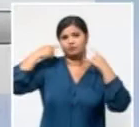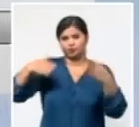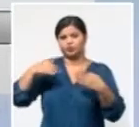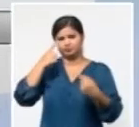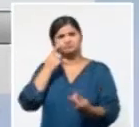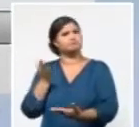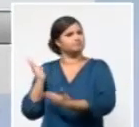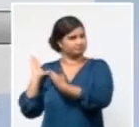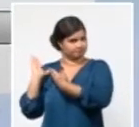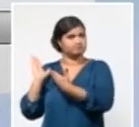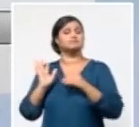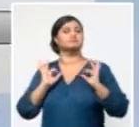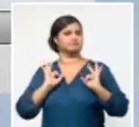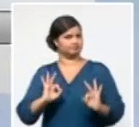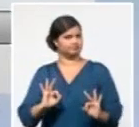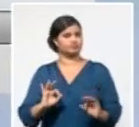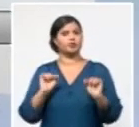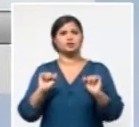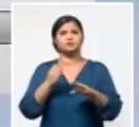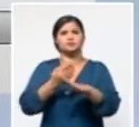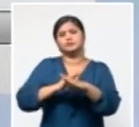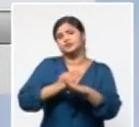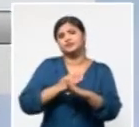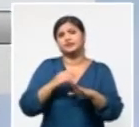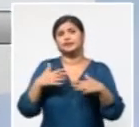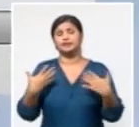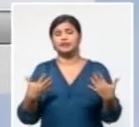276,520 deaths. This represents a